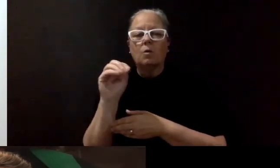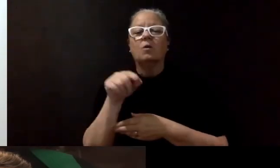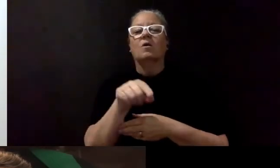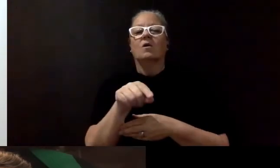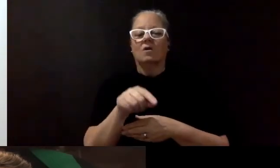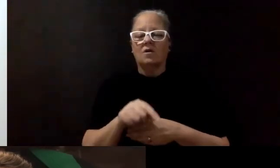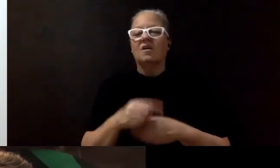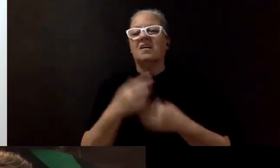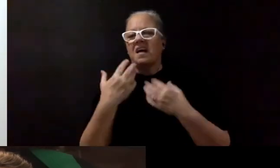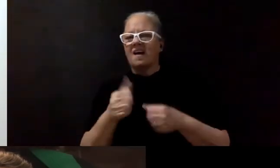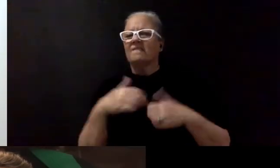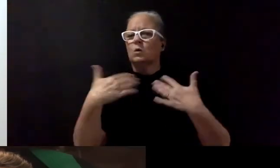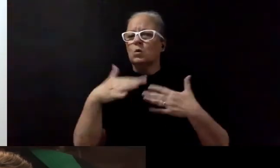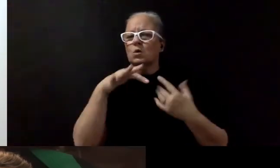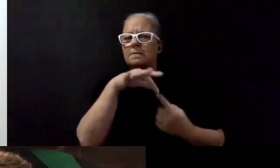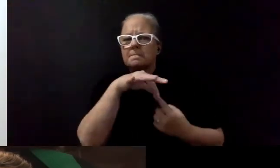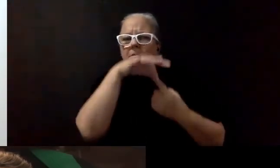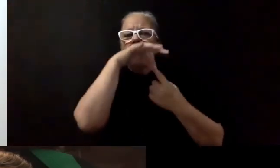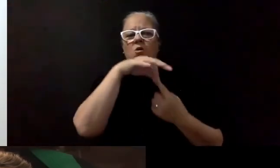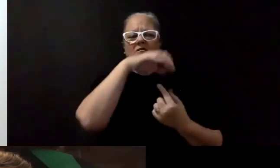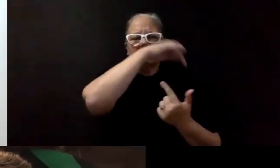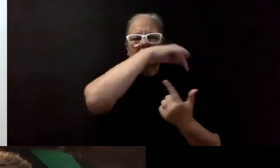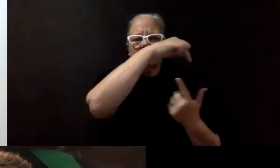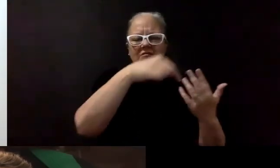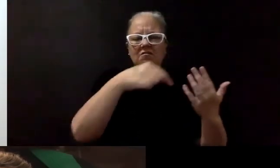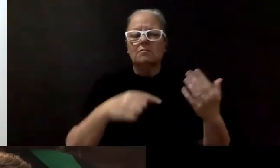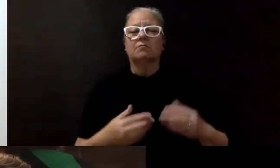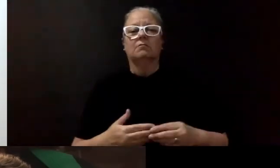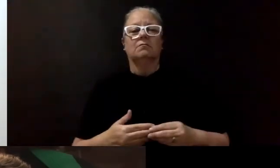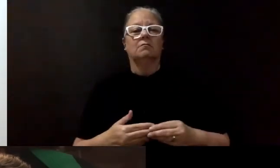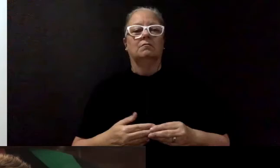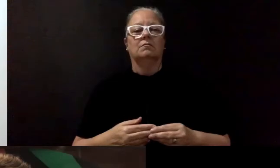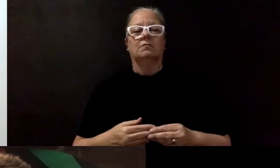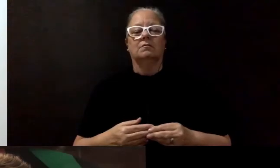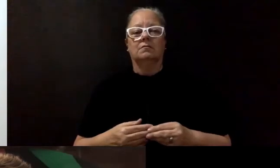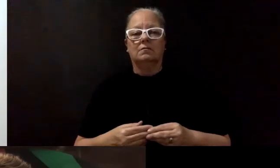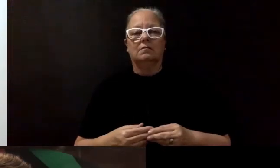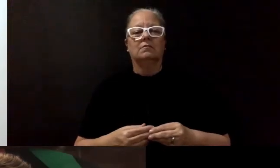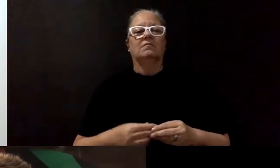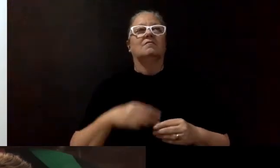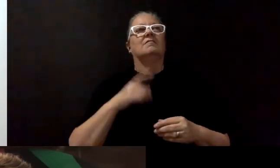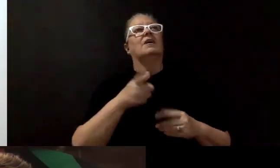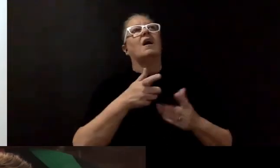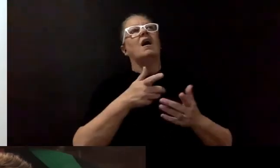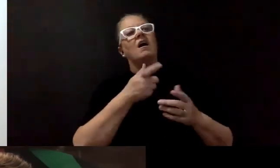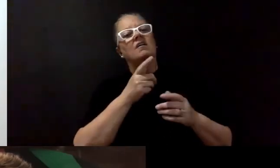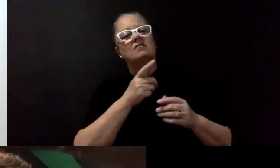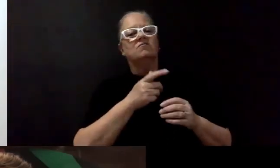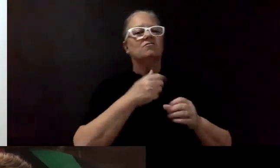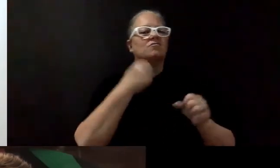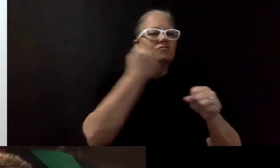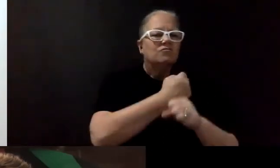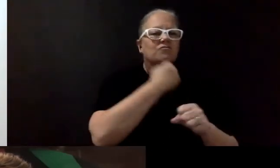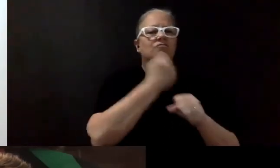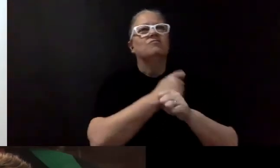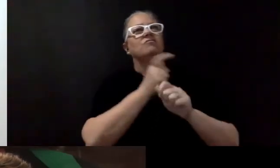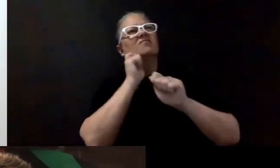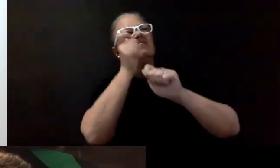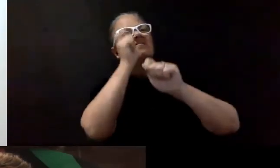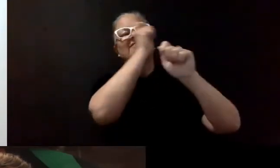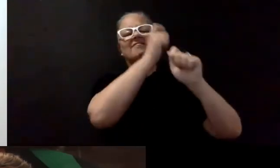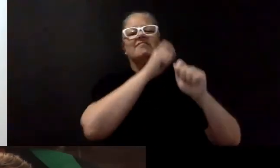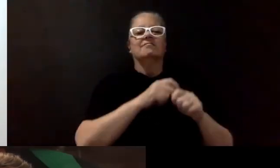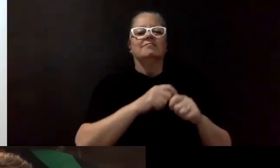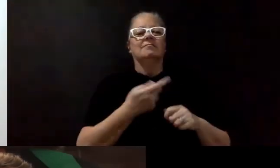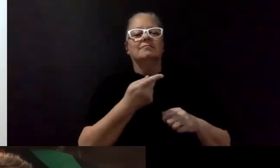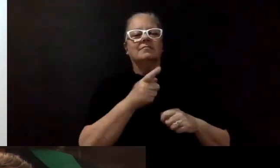Reserve, Mediterranean Diet, Dryestone Construction Technique, Starlight Destination, European Region